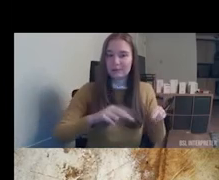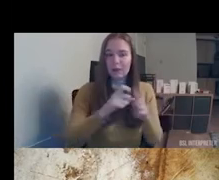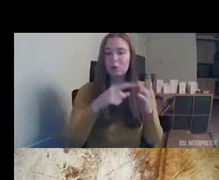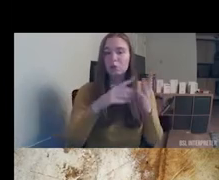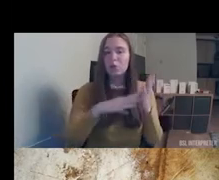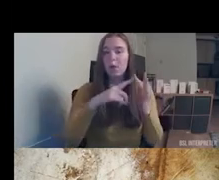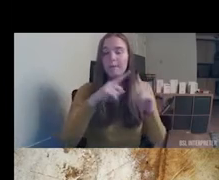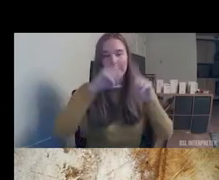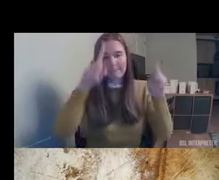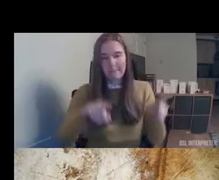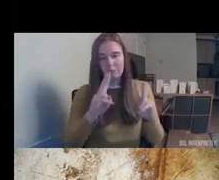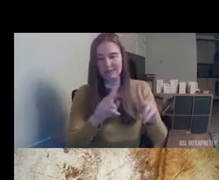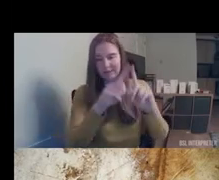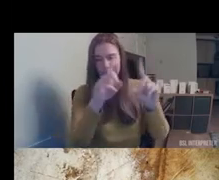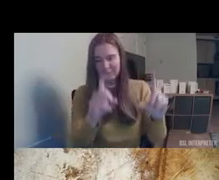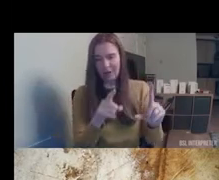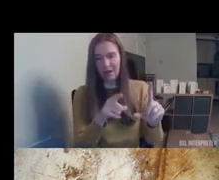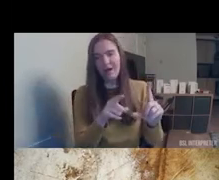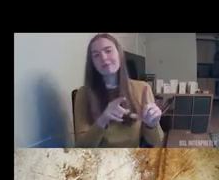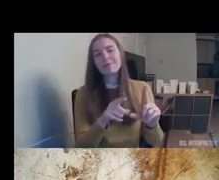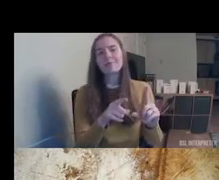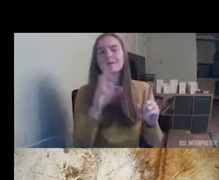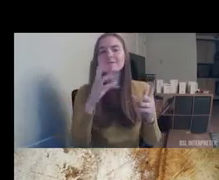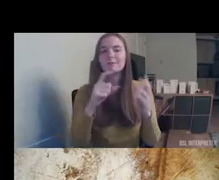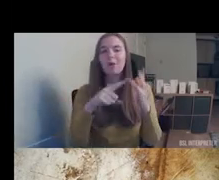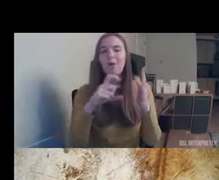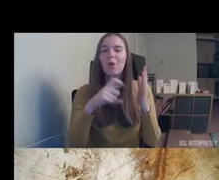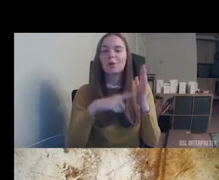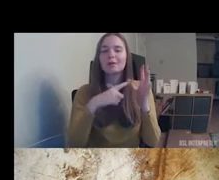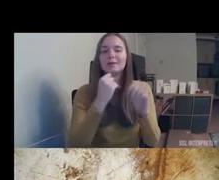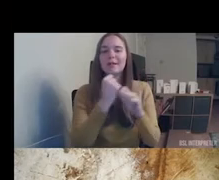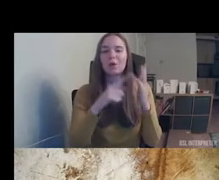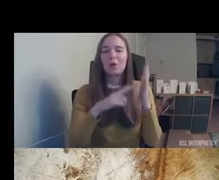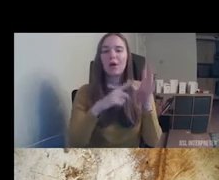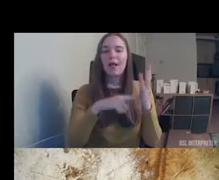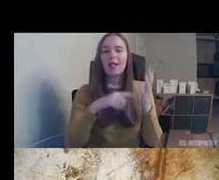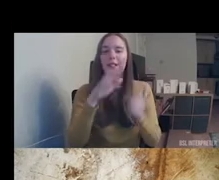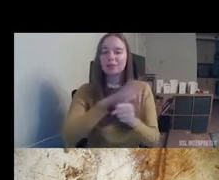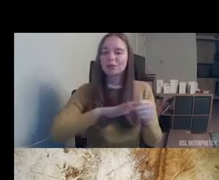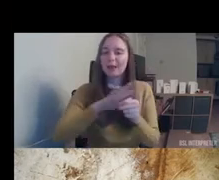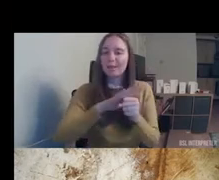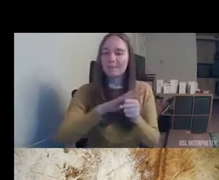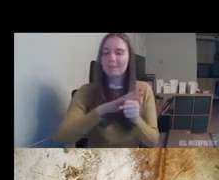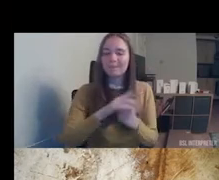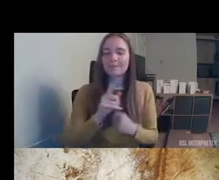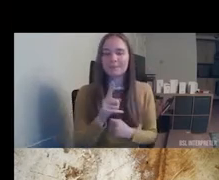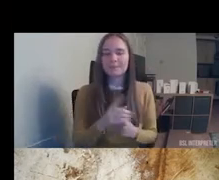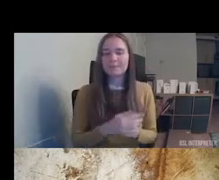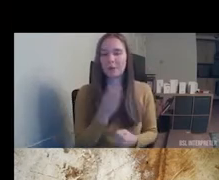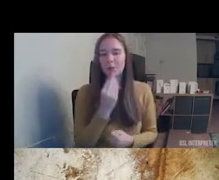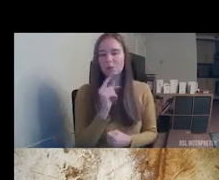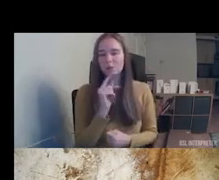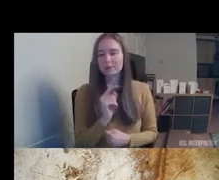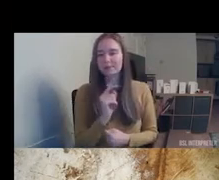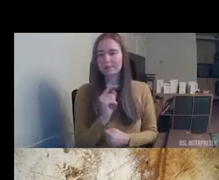it's an octagonal shape, the geometry of it. And we used the